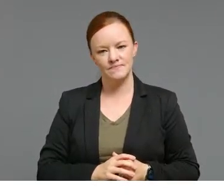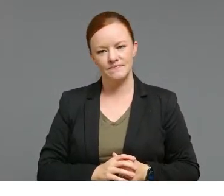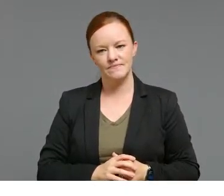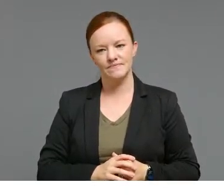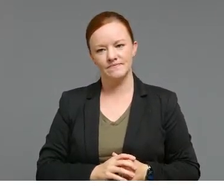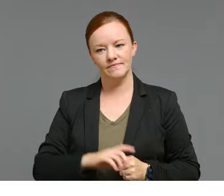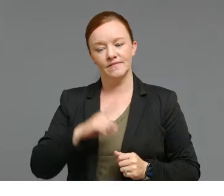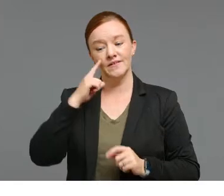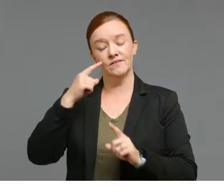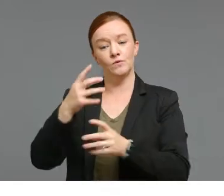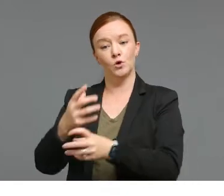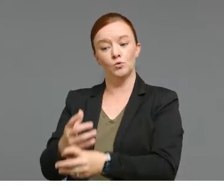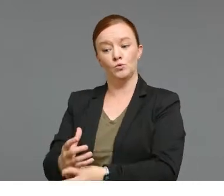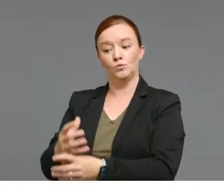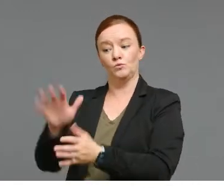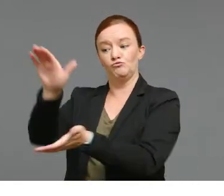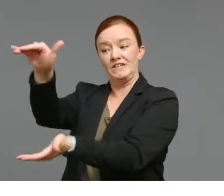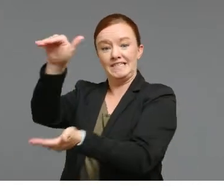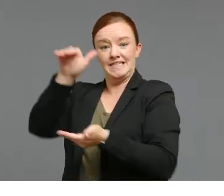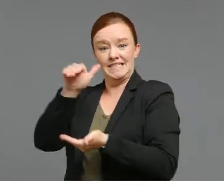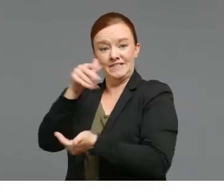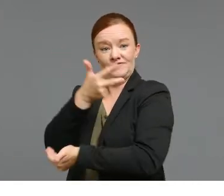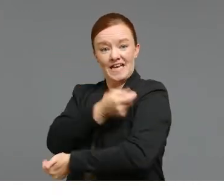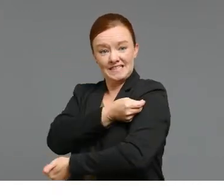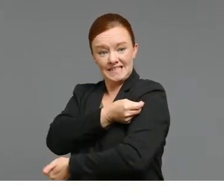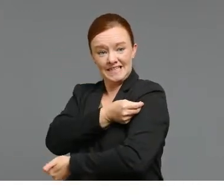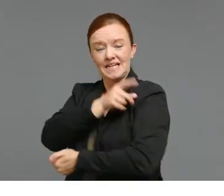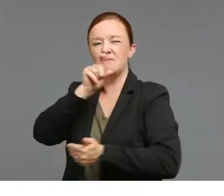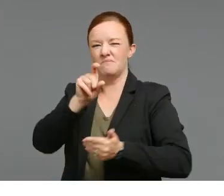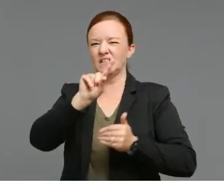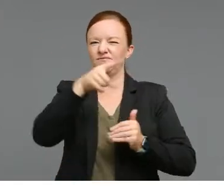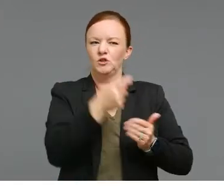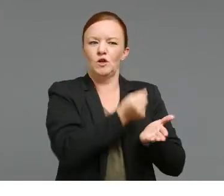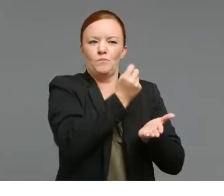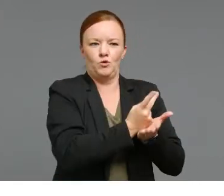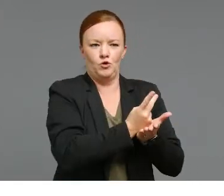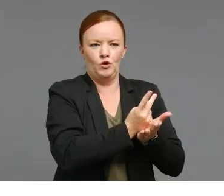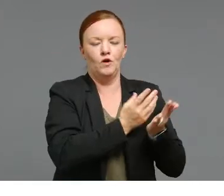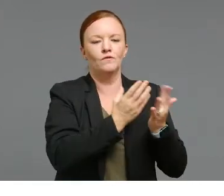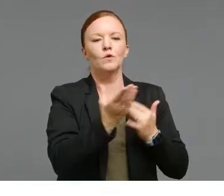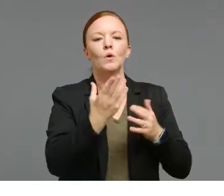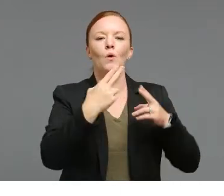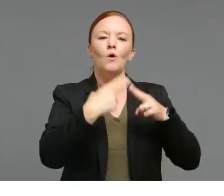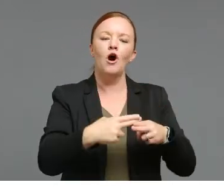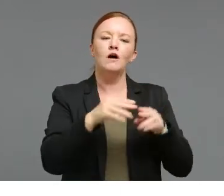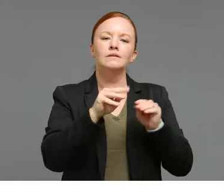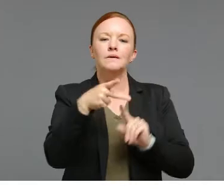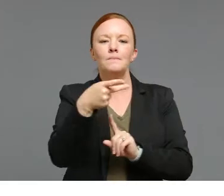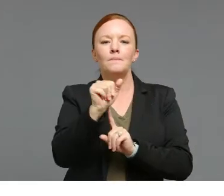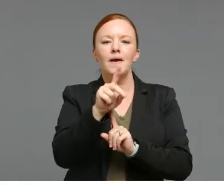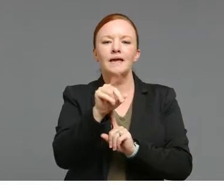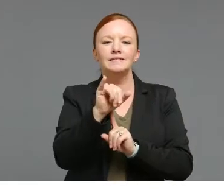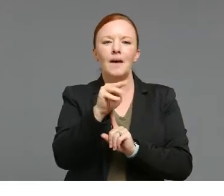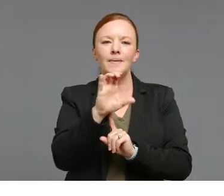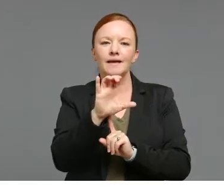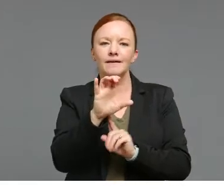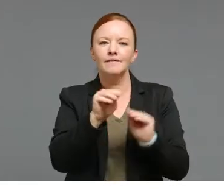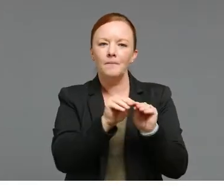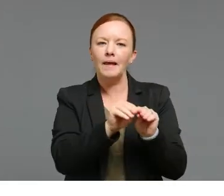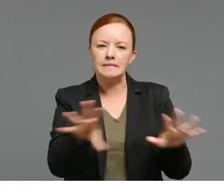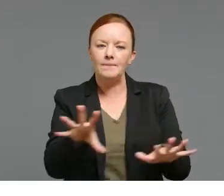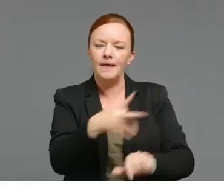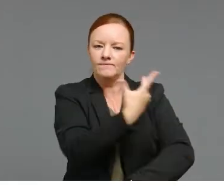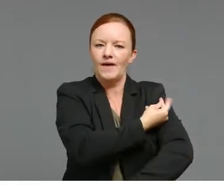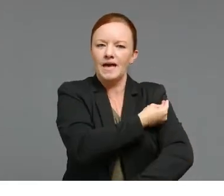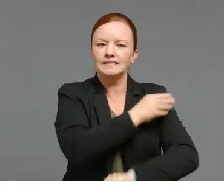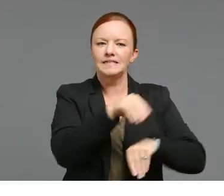do have to be a pandemic vaccine provider. That means that you do have to get onboarded either with the